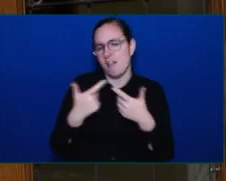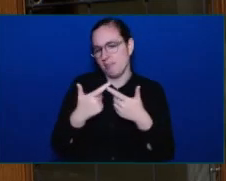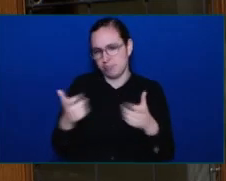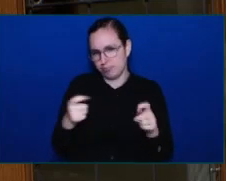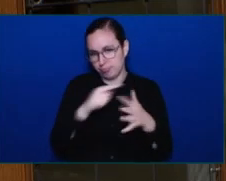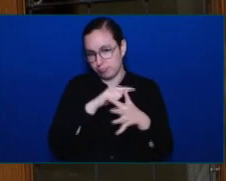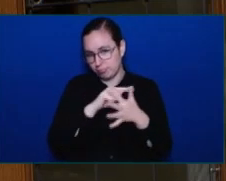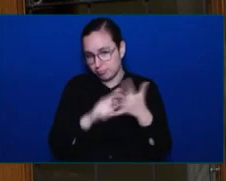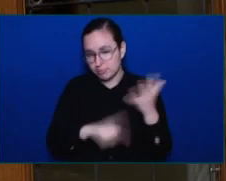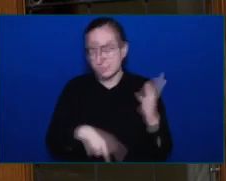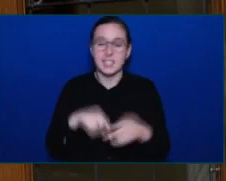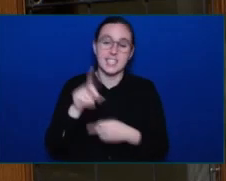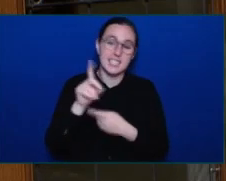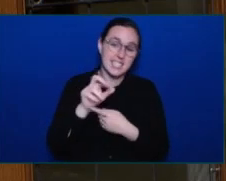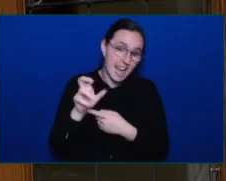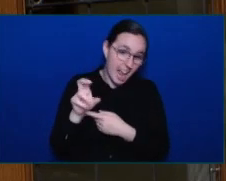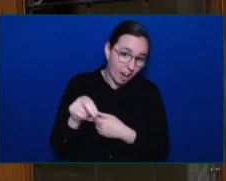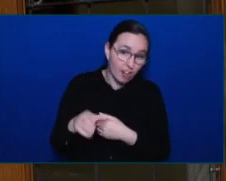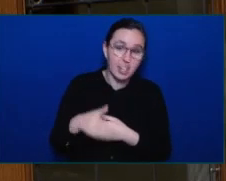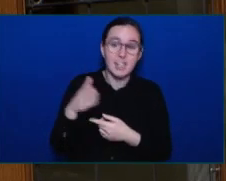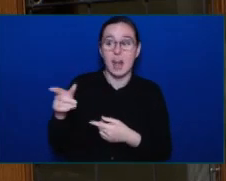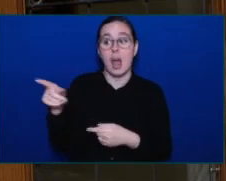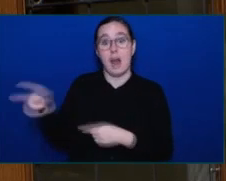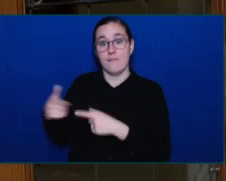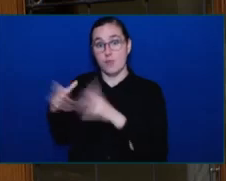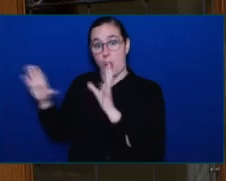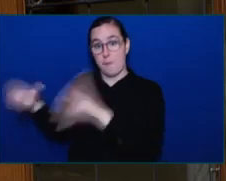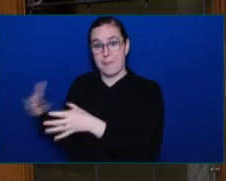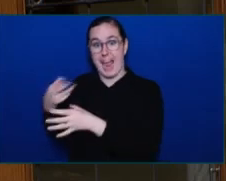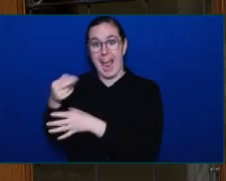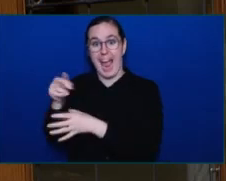Services, thank you to Amanda Heffelfinger, Billy Young,